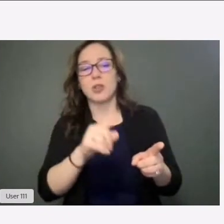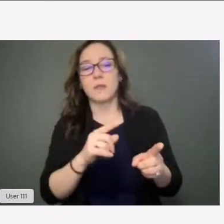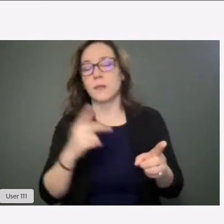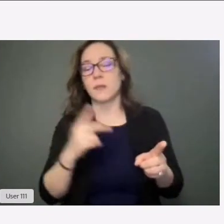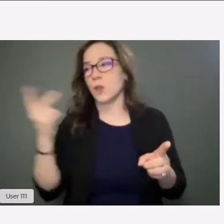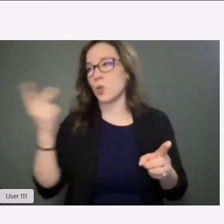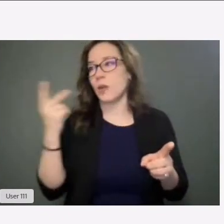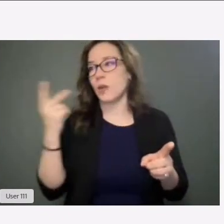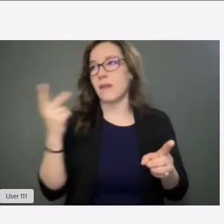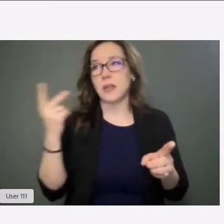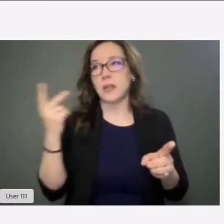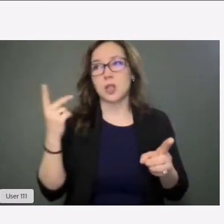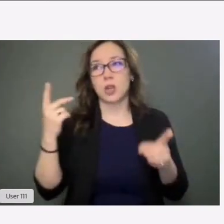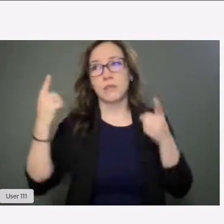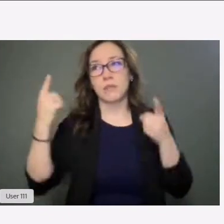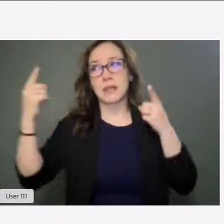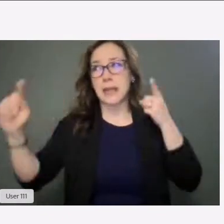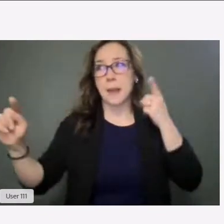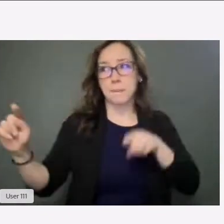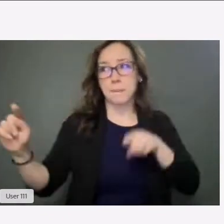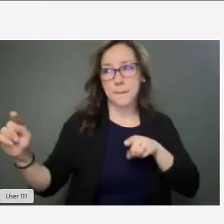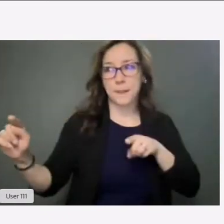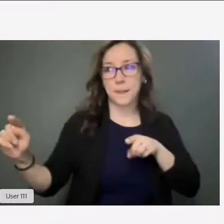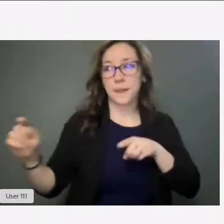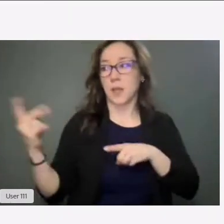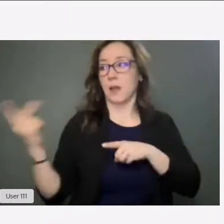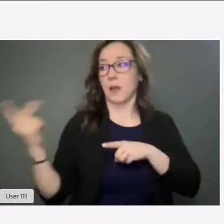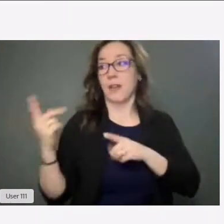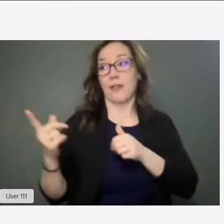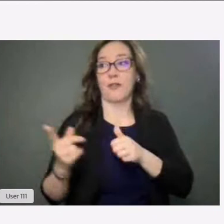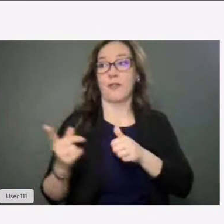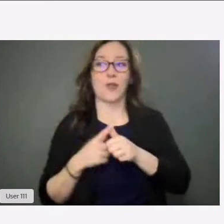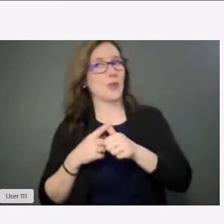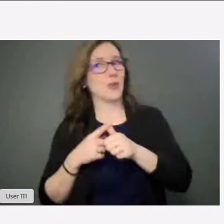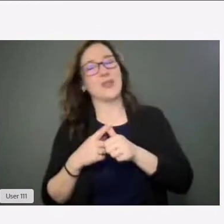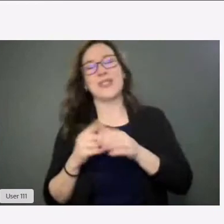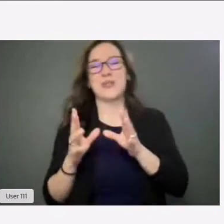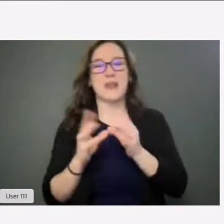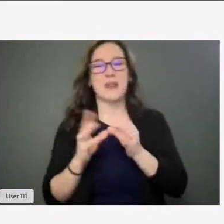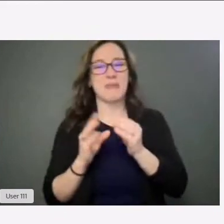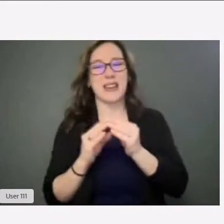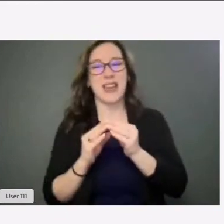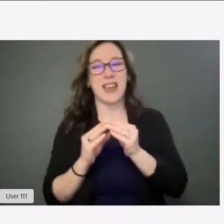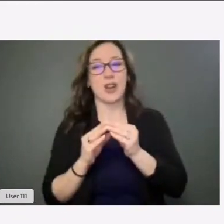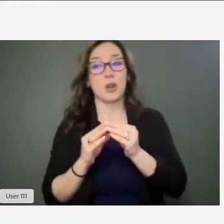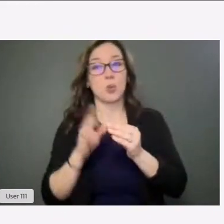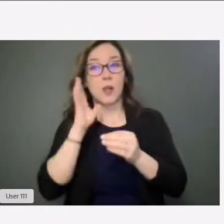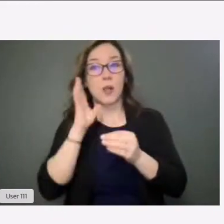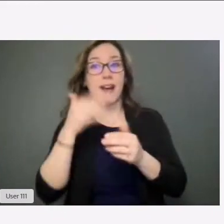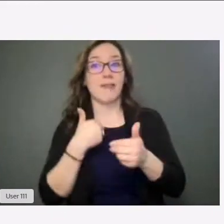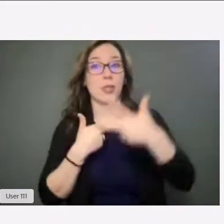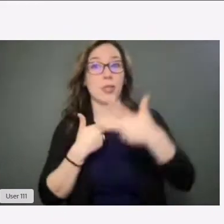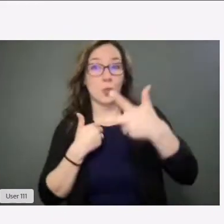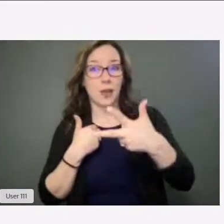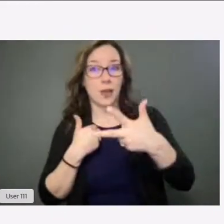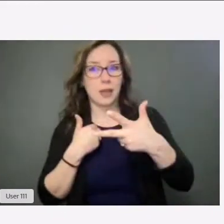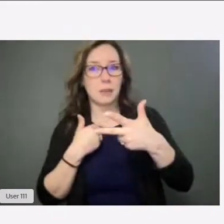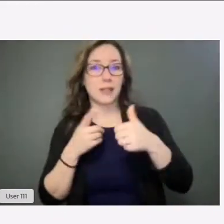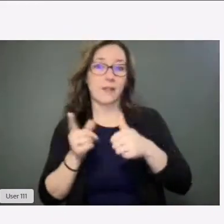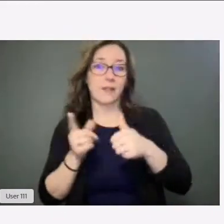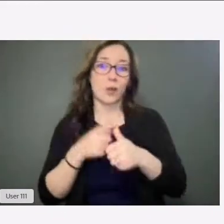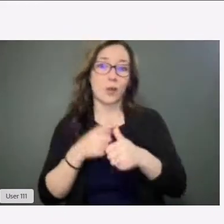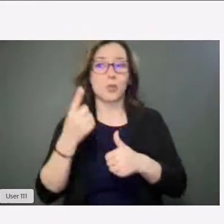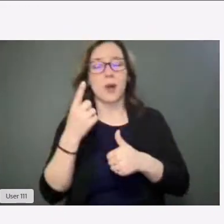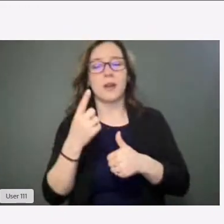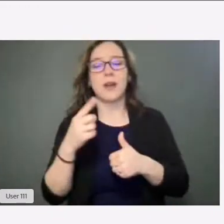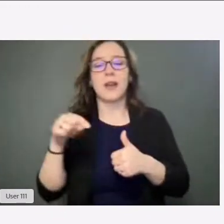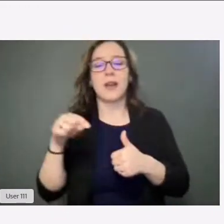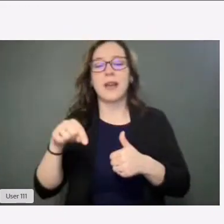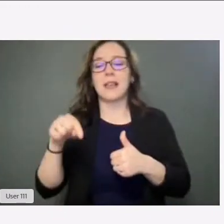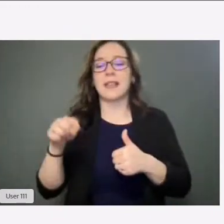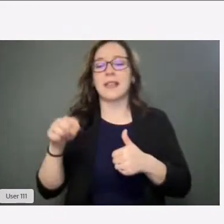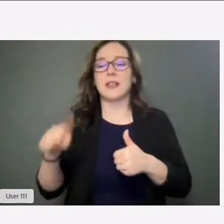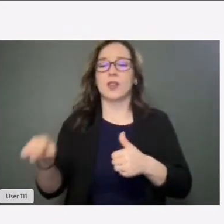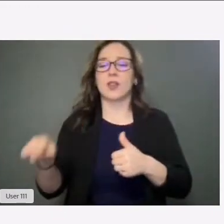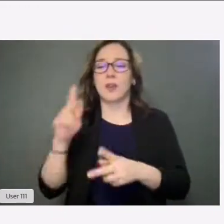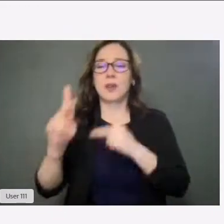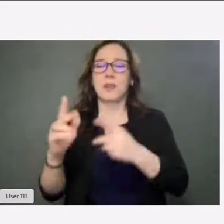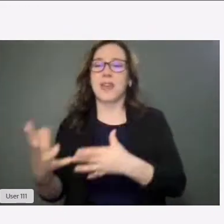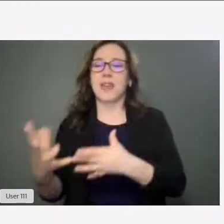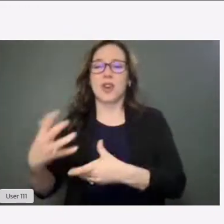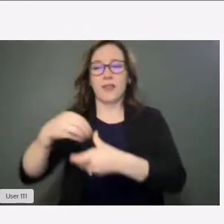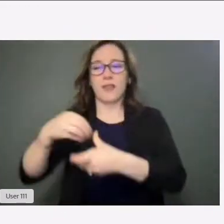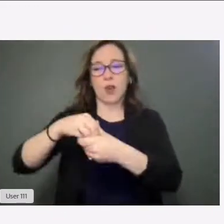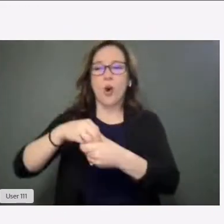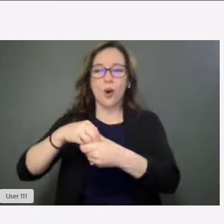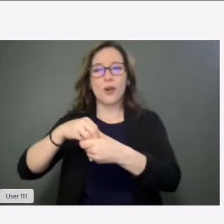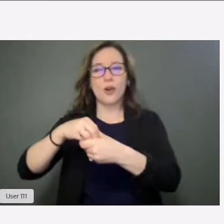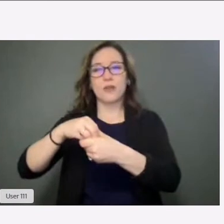voice. Folks, as you can tell, it's mine and Ginny's first webinar out of a series of three. So Ginny, these are our stakeholders, Ginny. You know, these